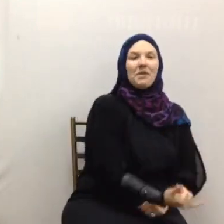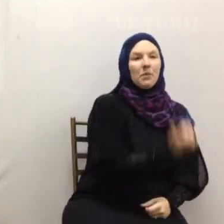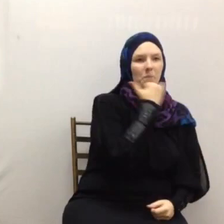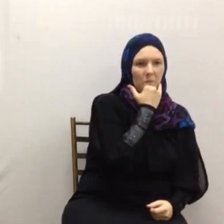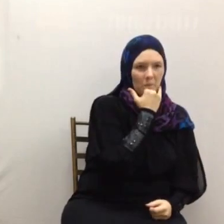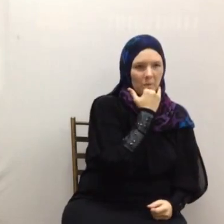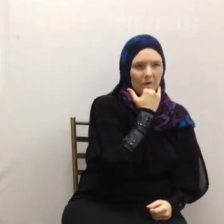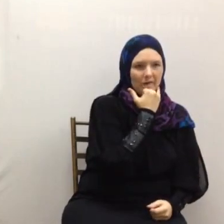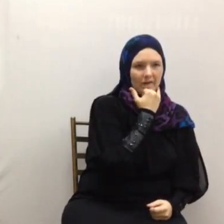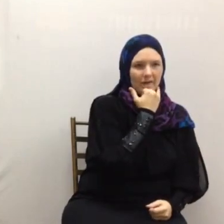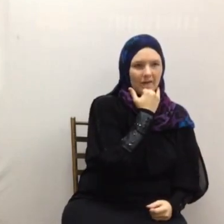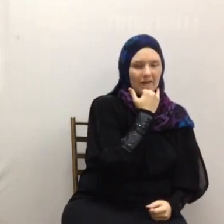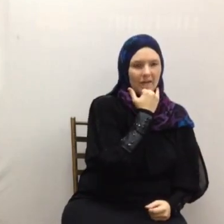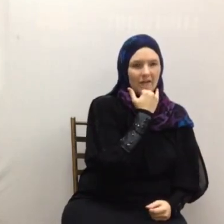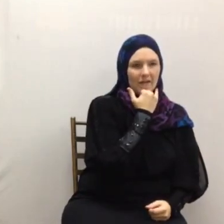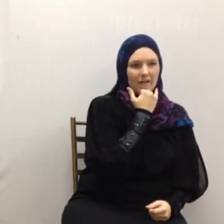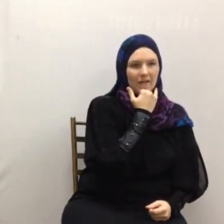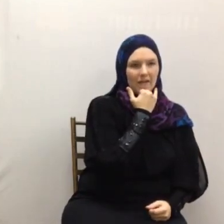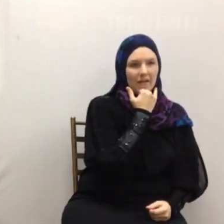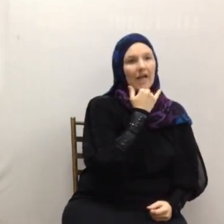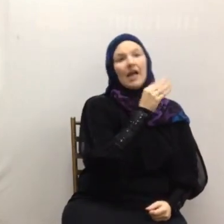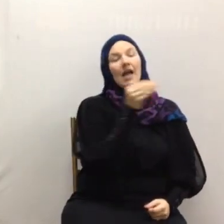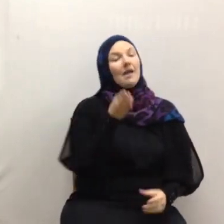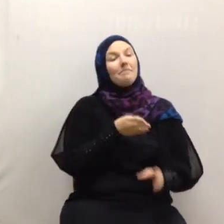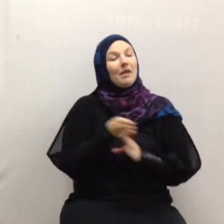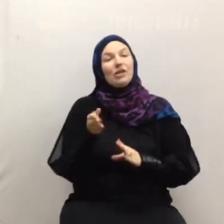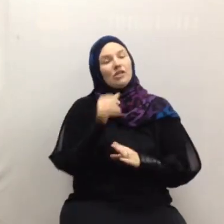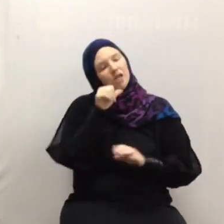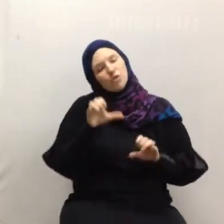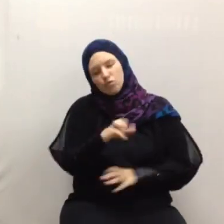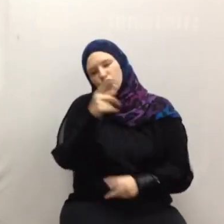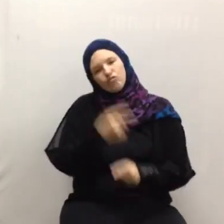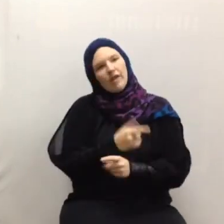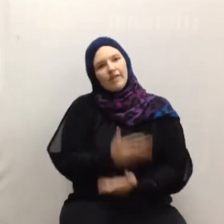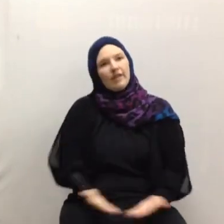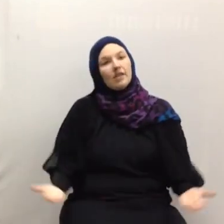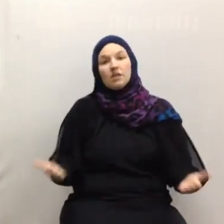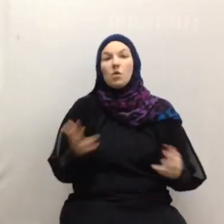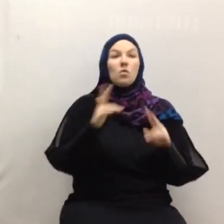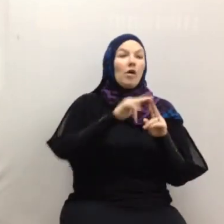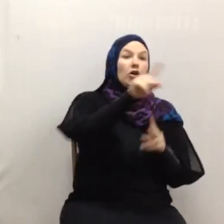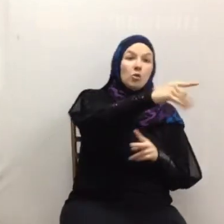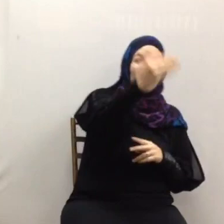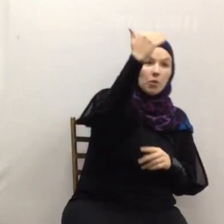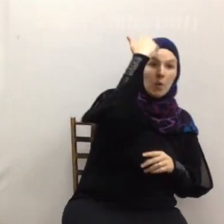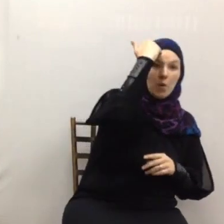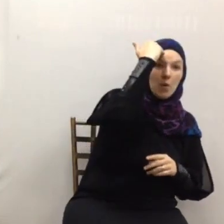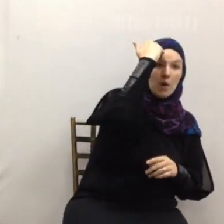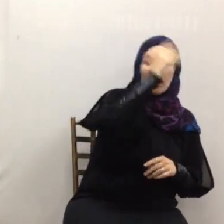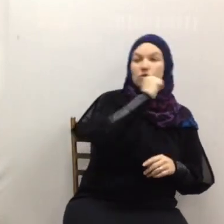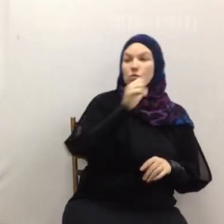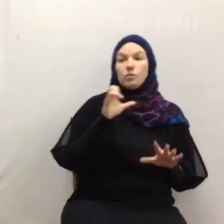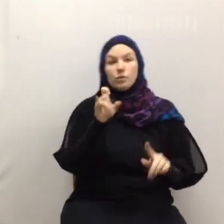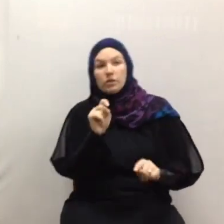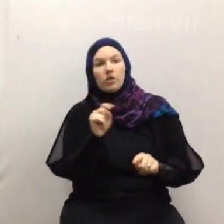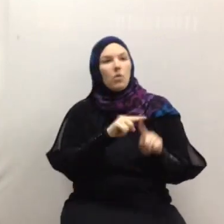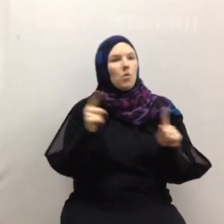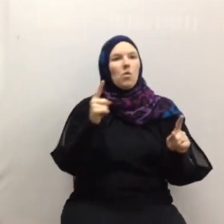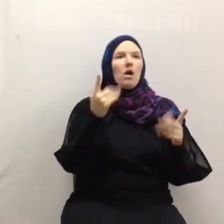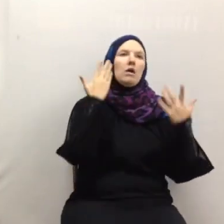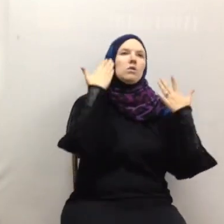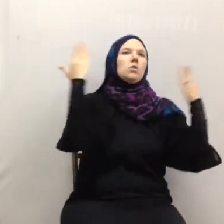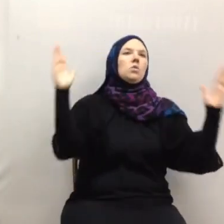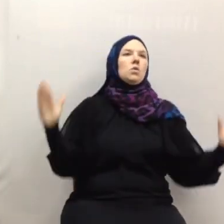primarily you are not doing the right things. Whether you know and you don't do it, or you don't know and that's why you don't do